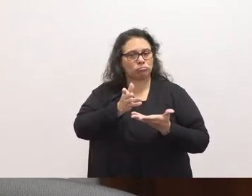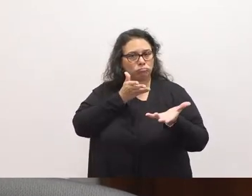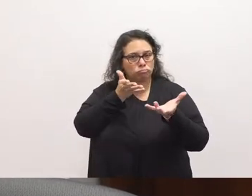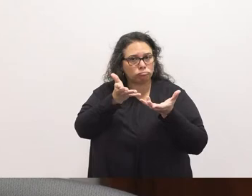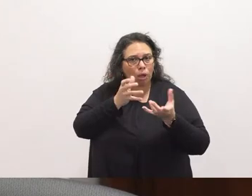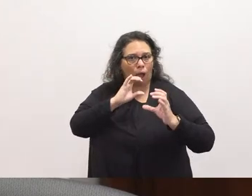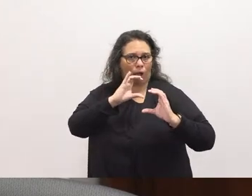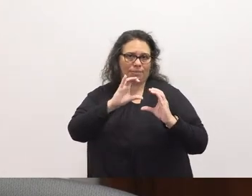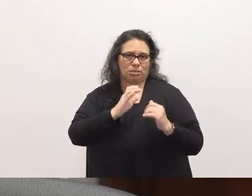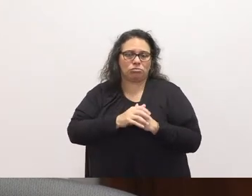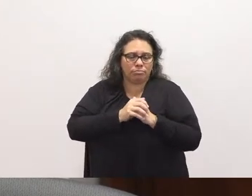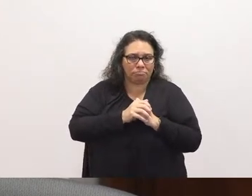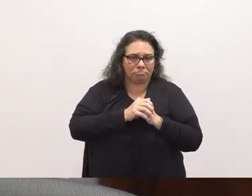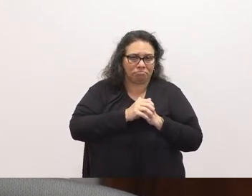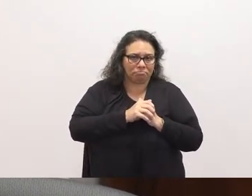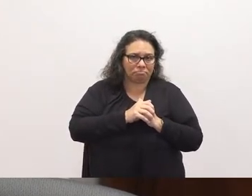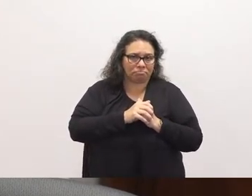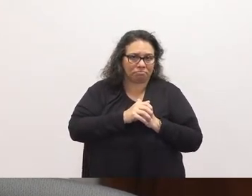conversation.